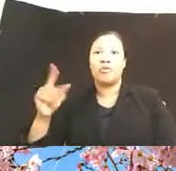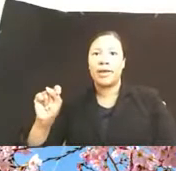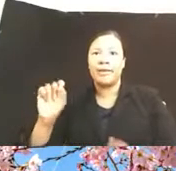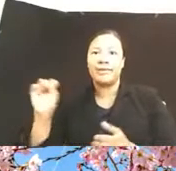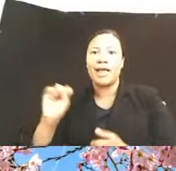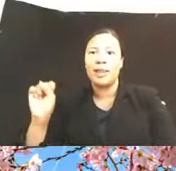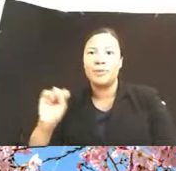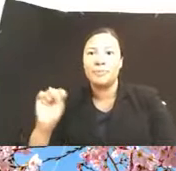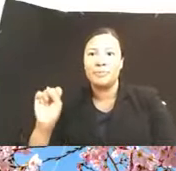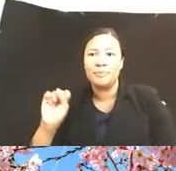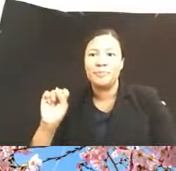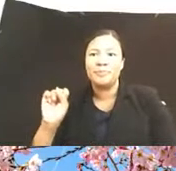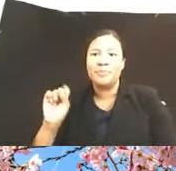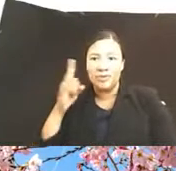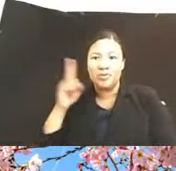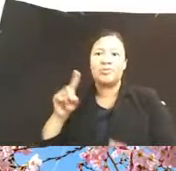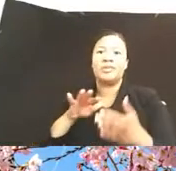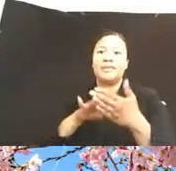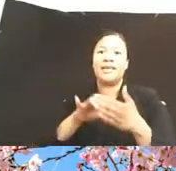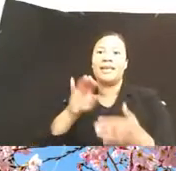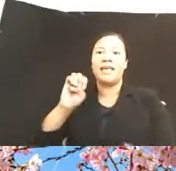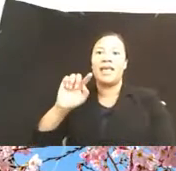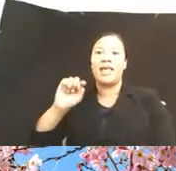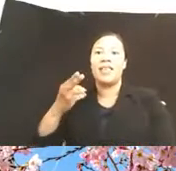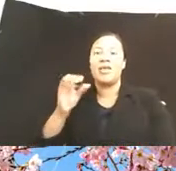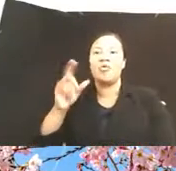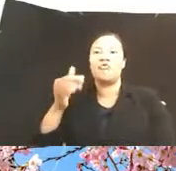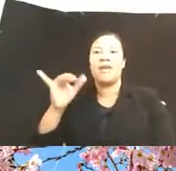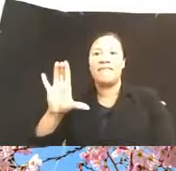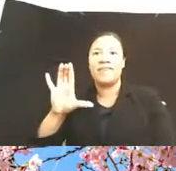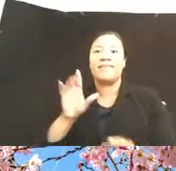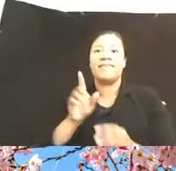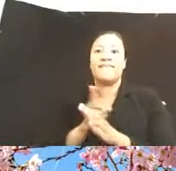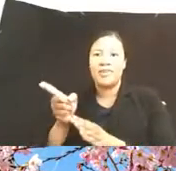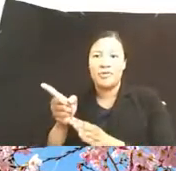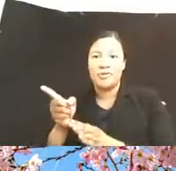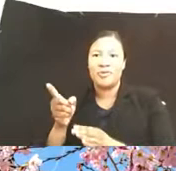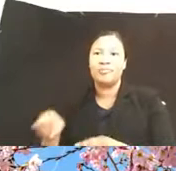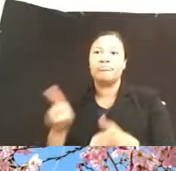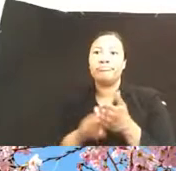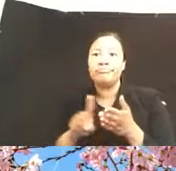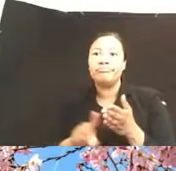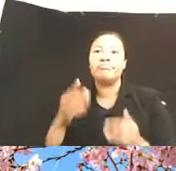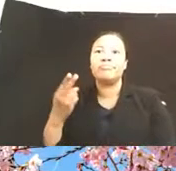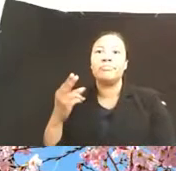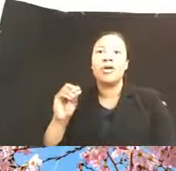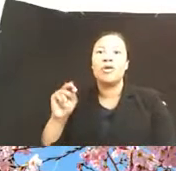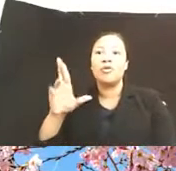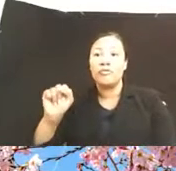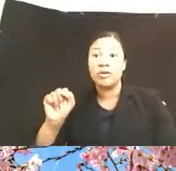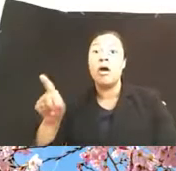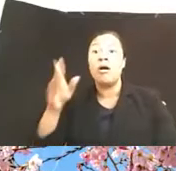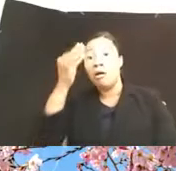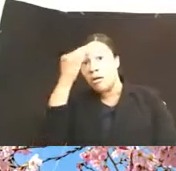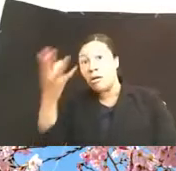looking at researching the Garifuna community and Areba production. By the way, she's produced a book of photography during her